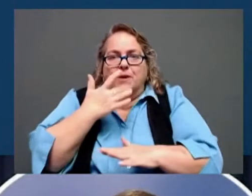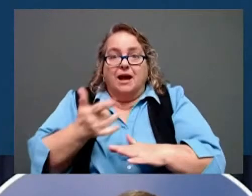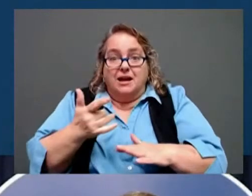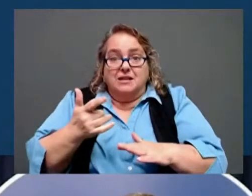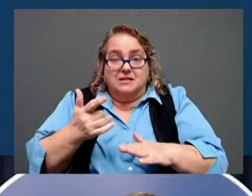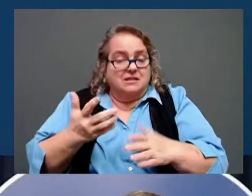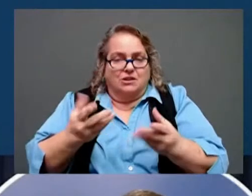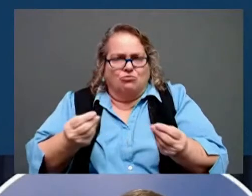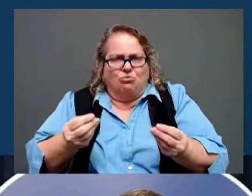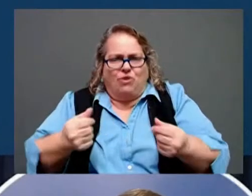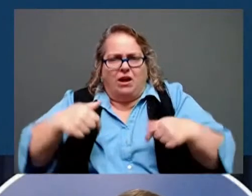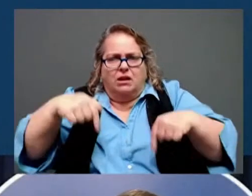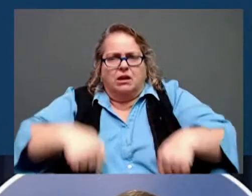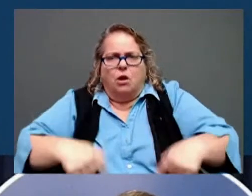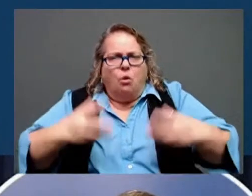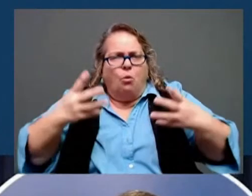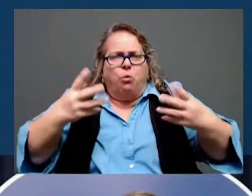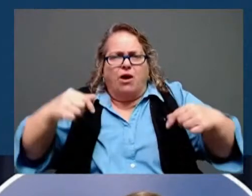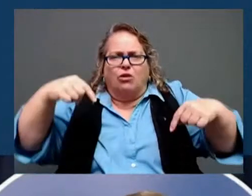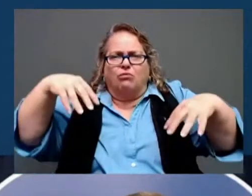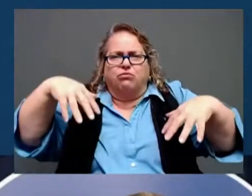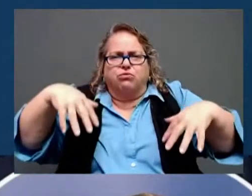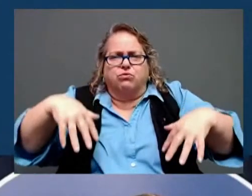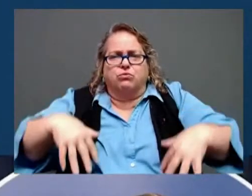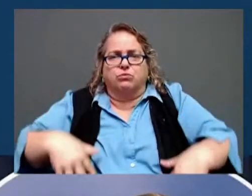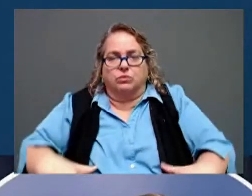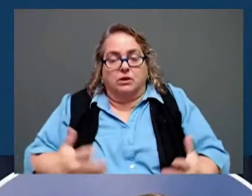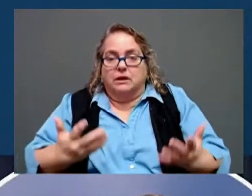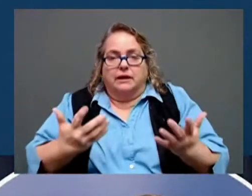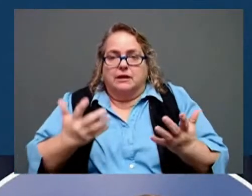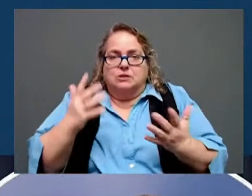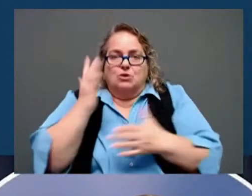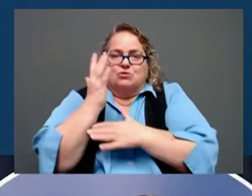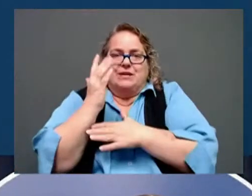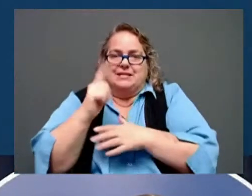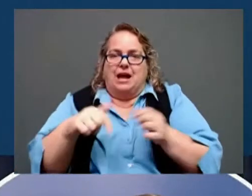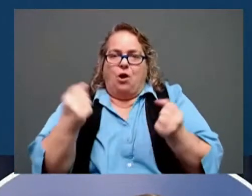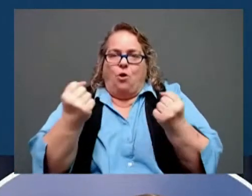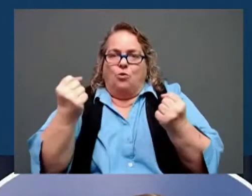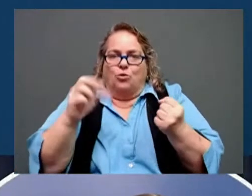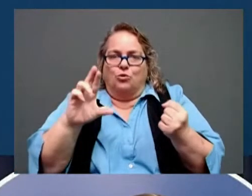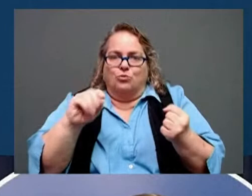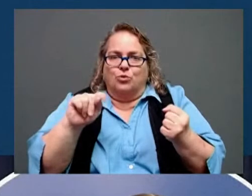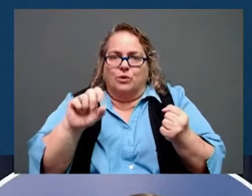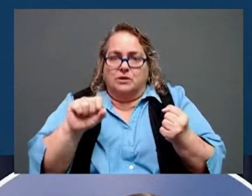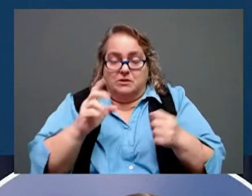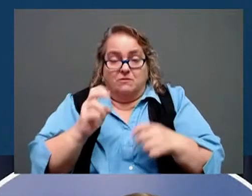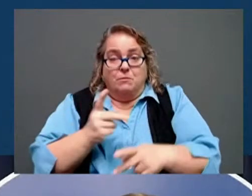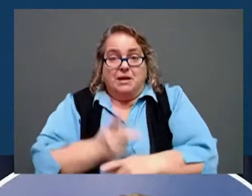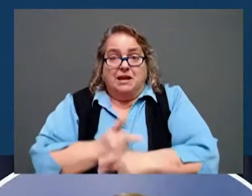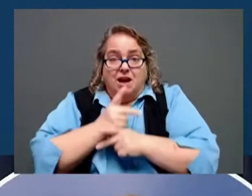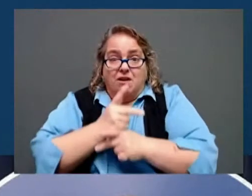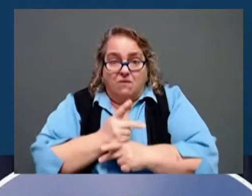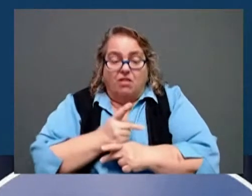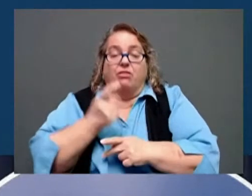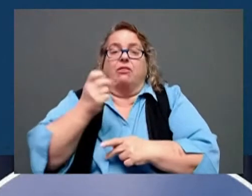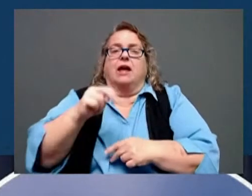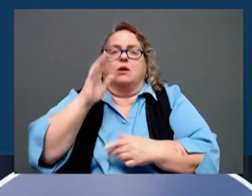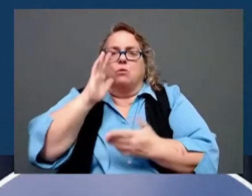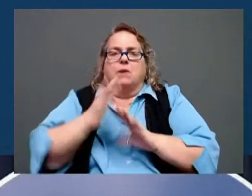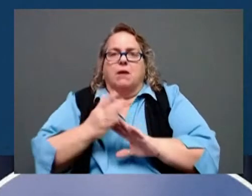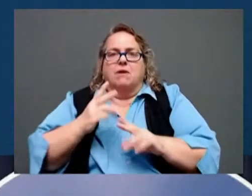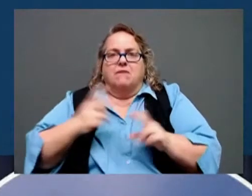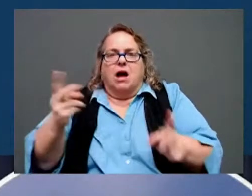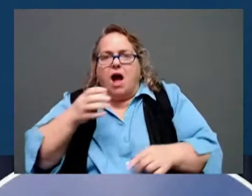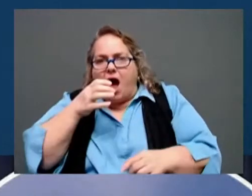going to get really hot, and we need to make sure people are ultimately stable